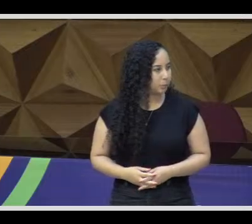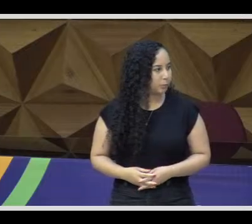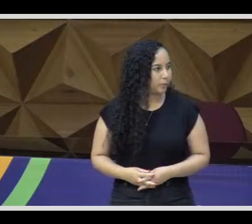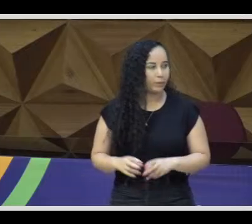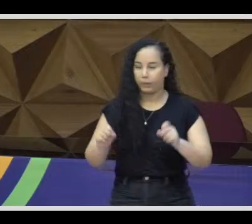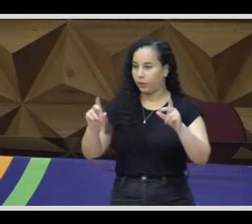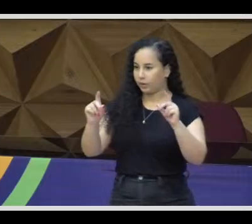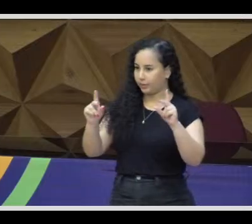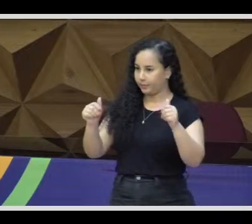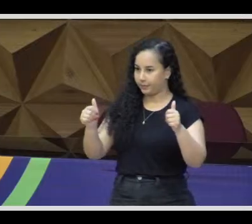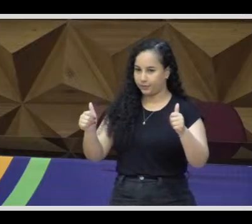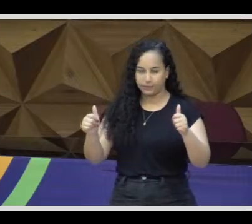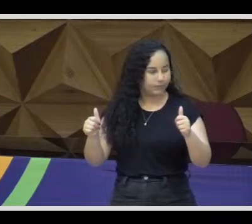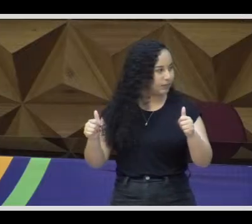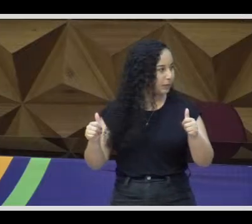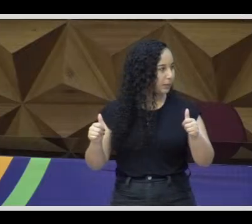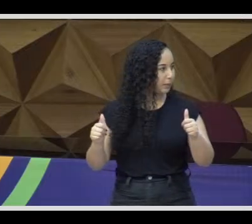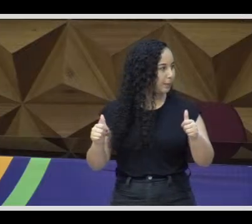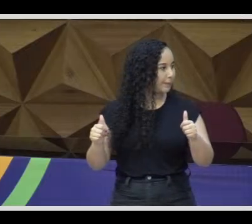Okay?